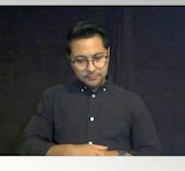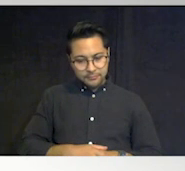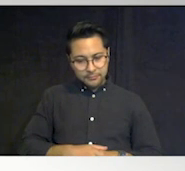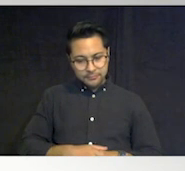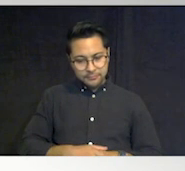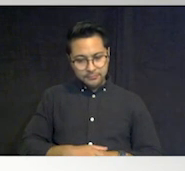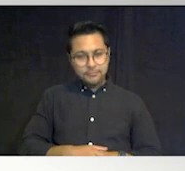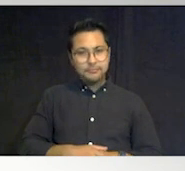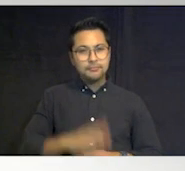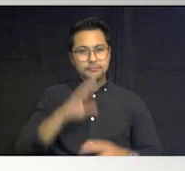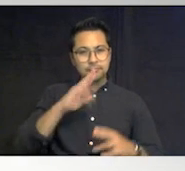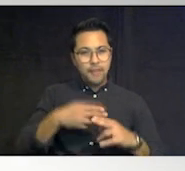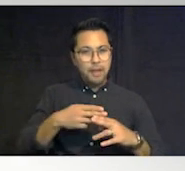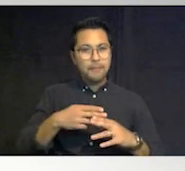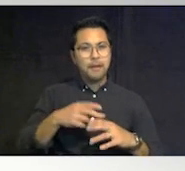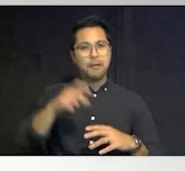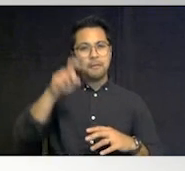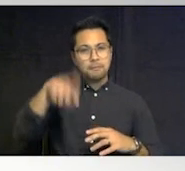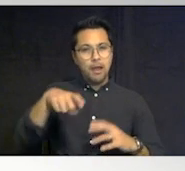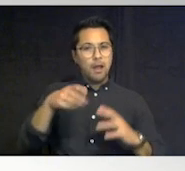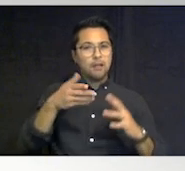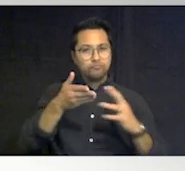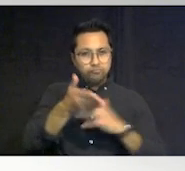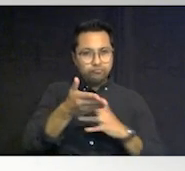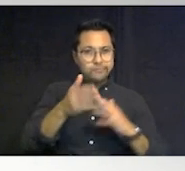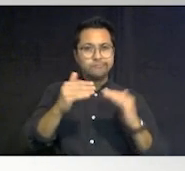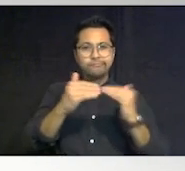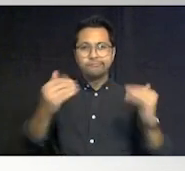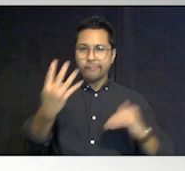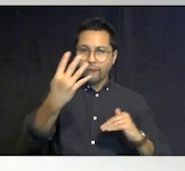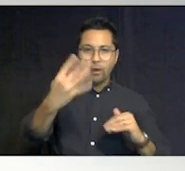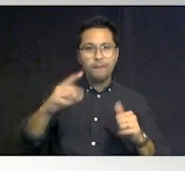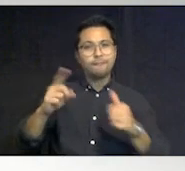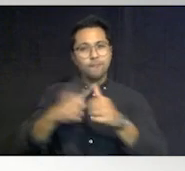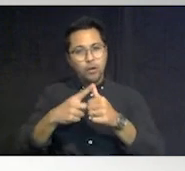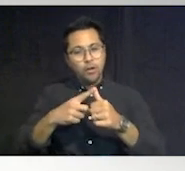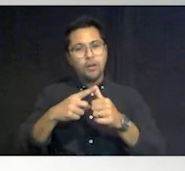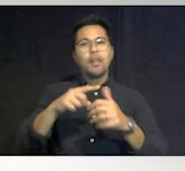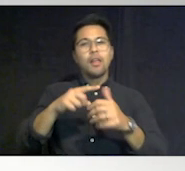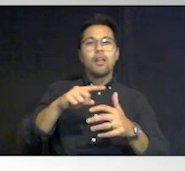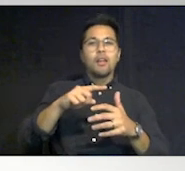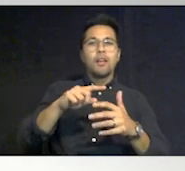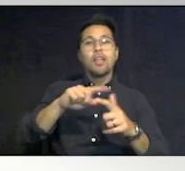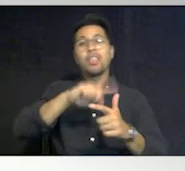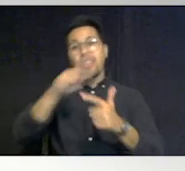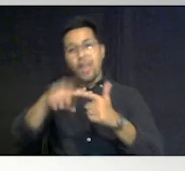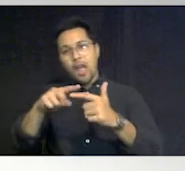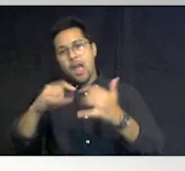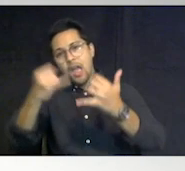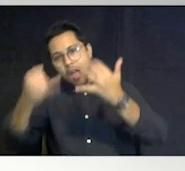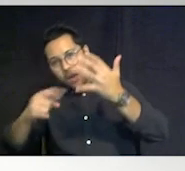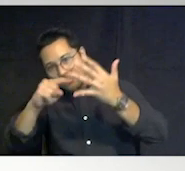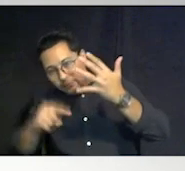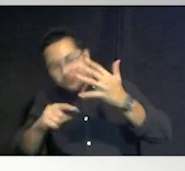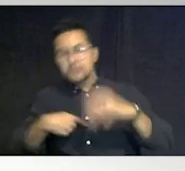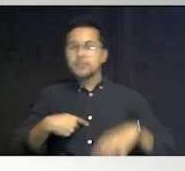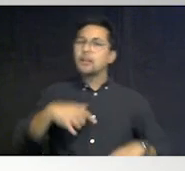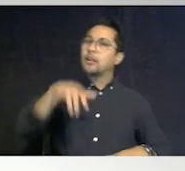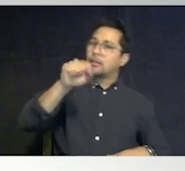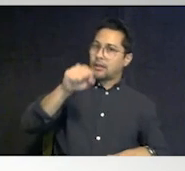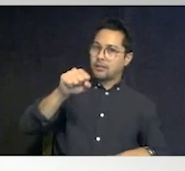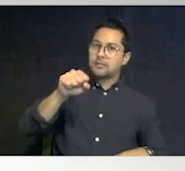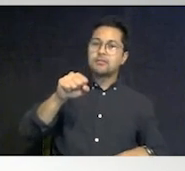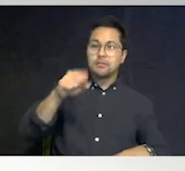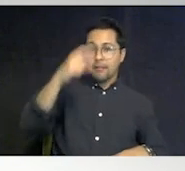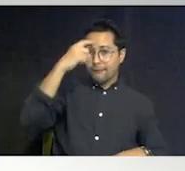5. Right, thank you. Yeah, that's absolutely a great distinction. You do have to exhaust those administrative processes, including due process, to